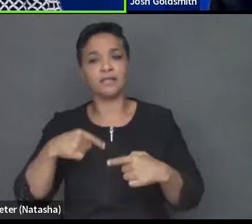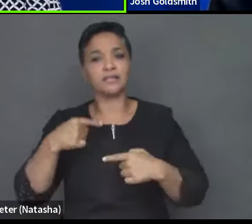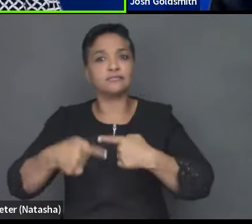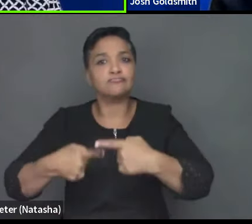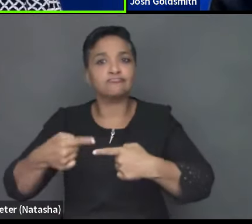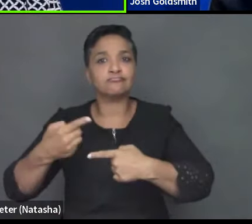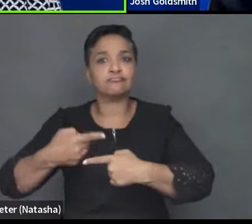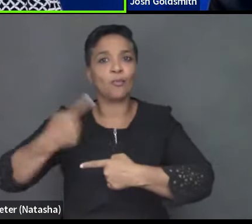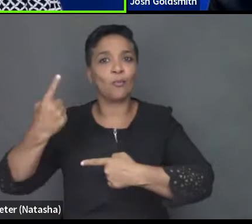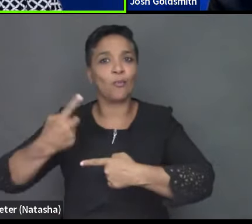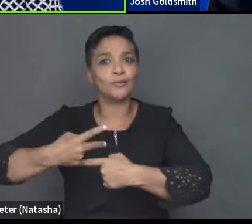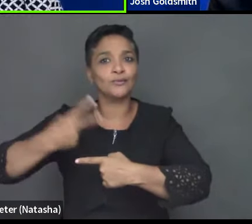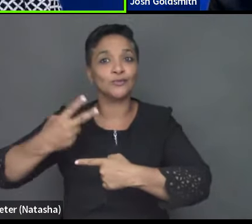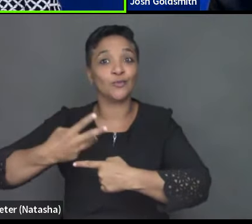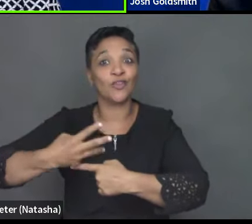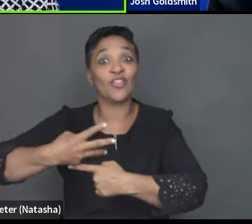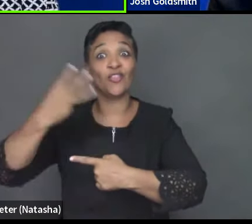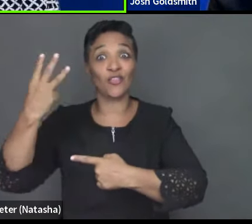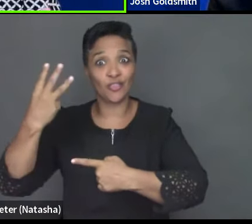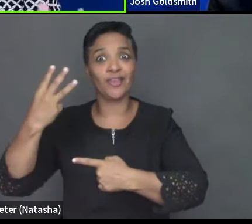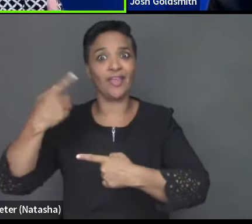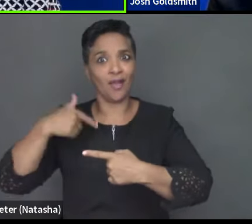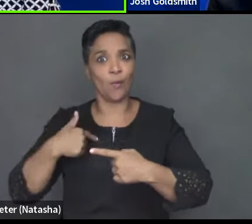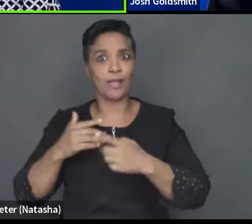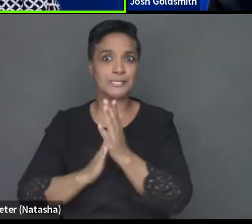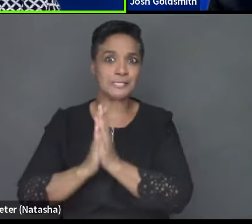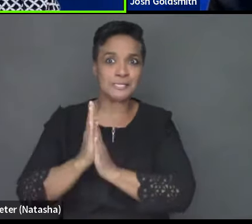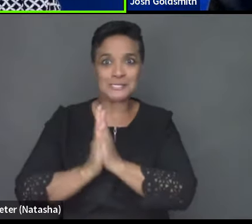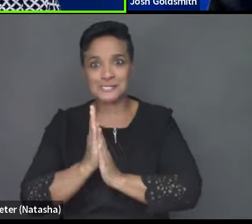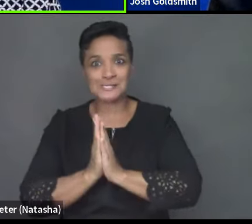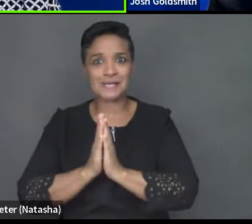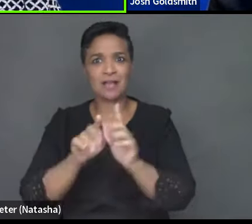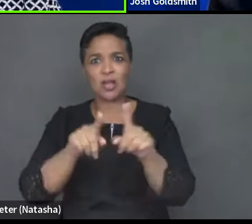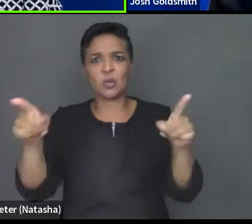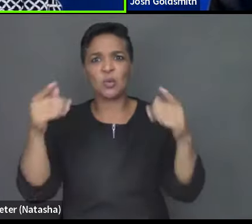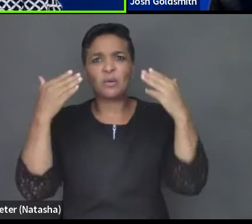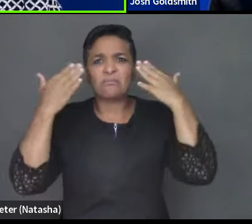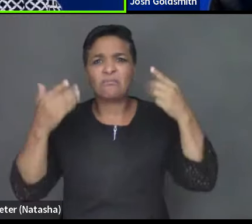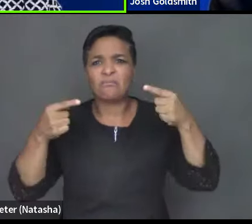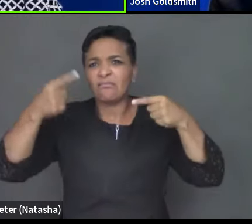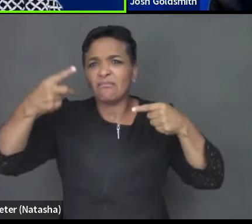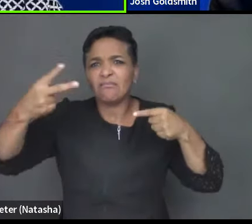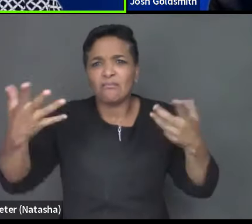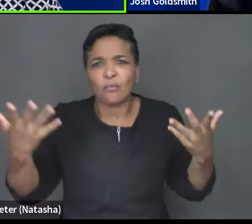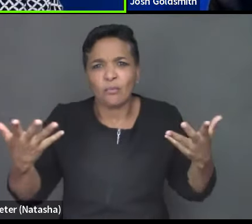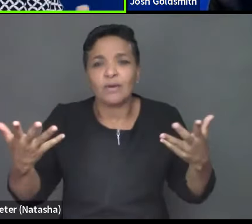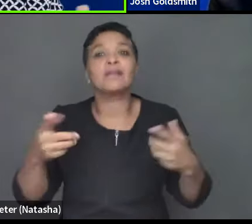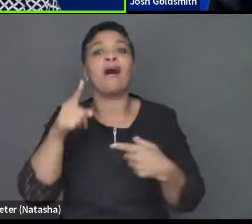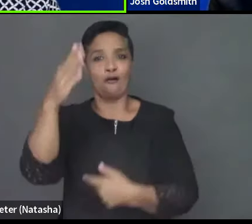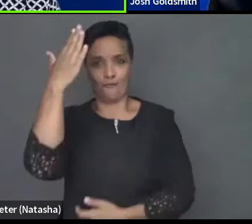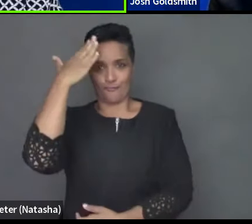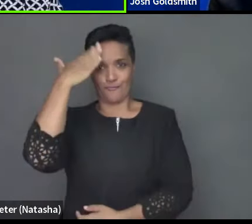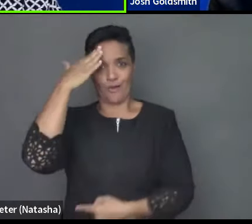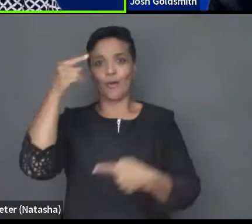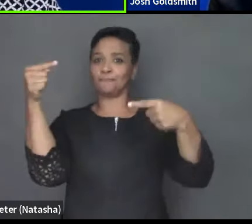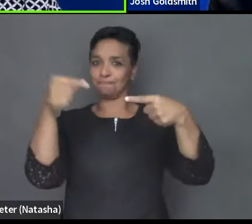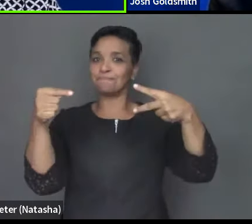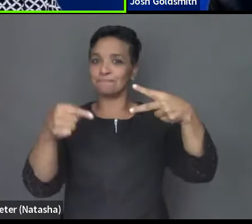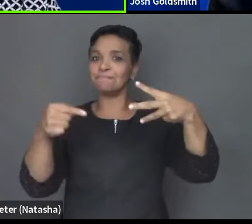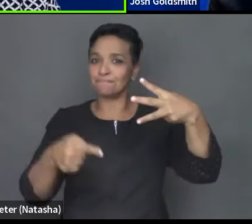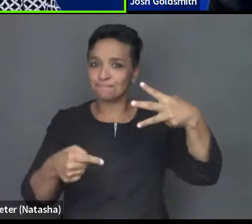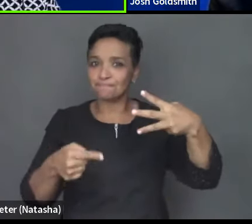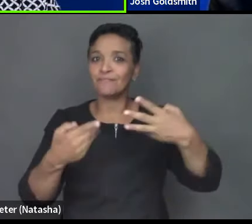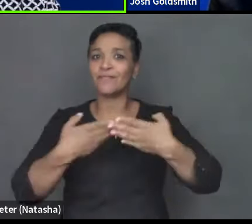so action-packed. There's so much to do. So we want to make sure that you know everything that's available to you. The replay of